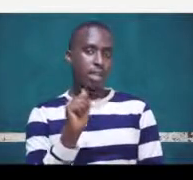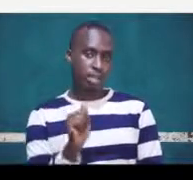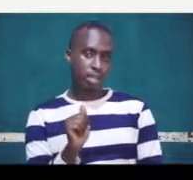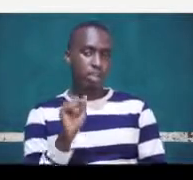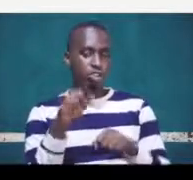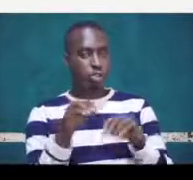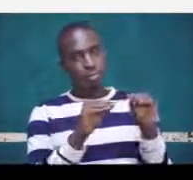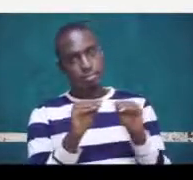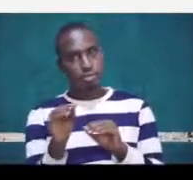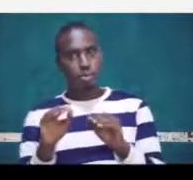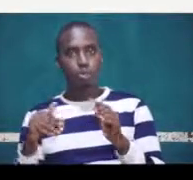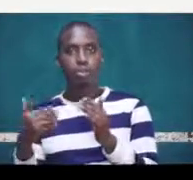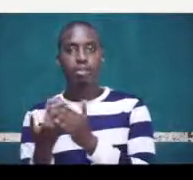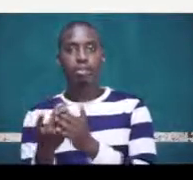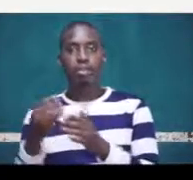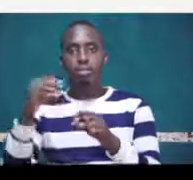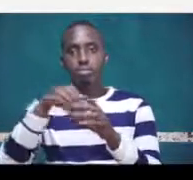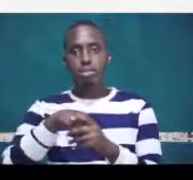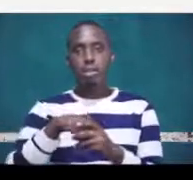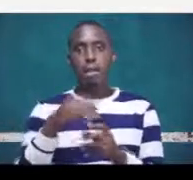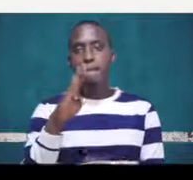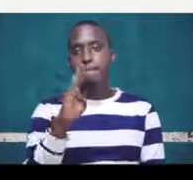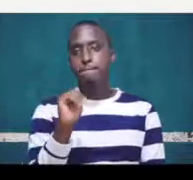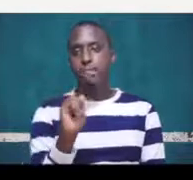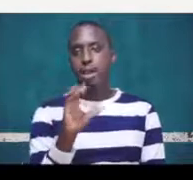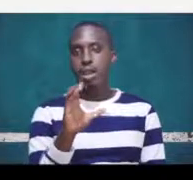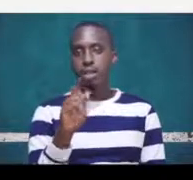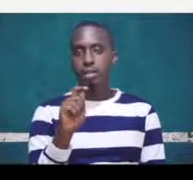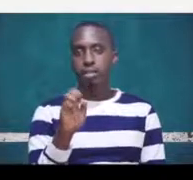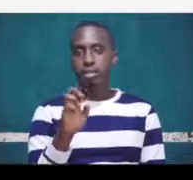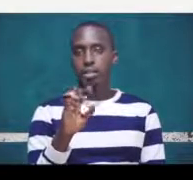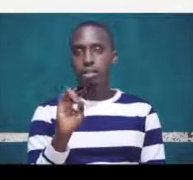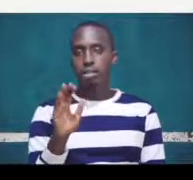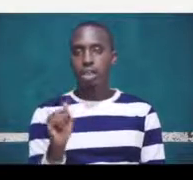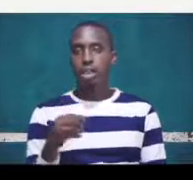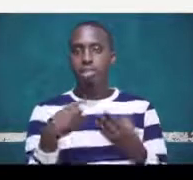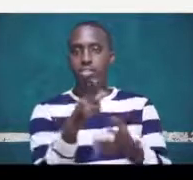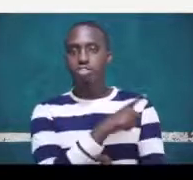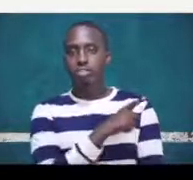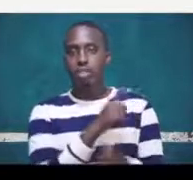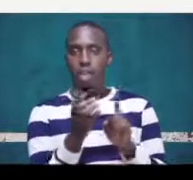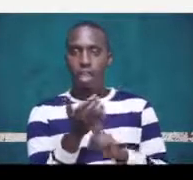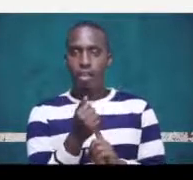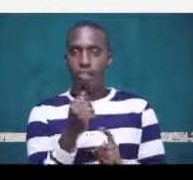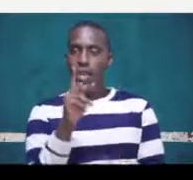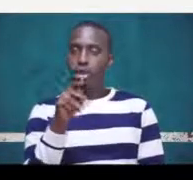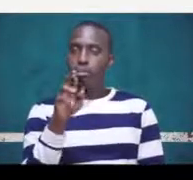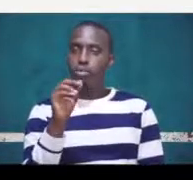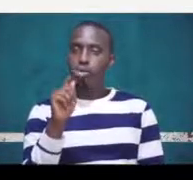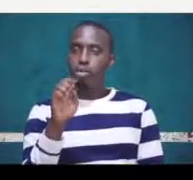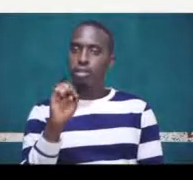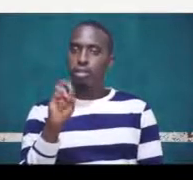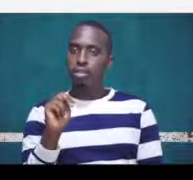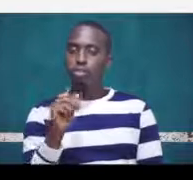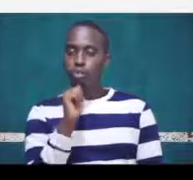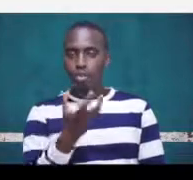be moved until we insert them in bacteria and then give them a chance to have the proteins we do not have. So the